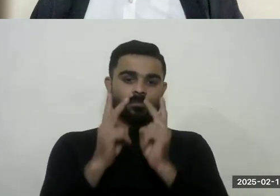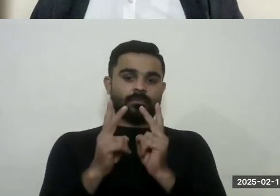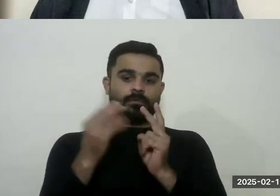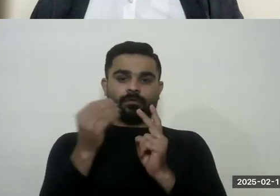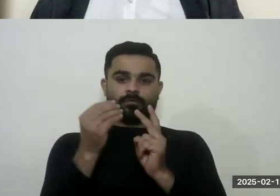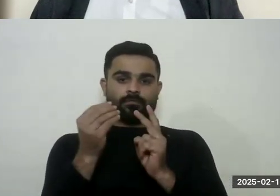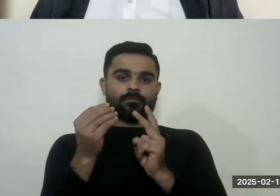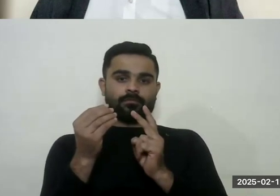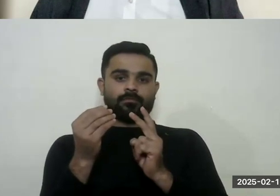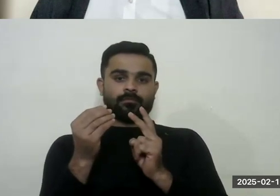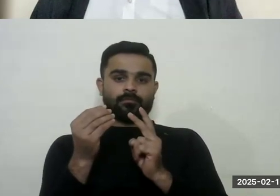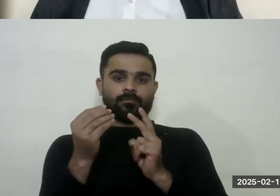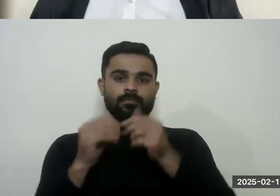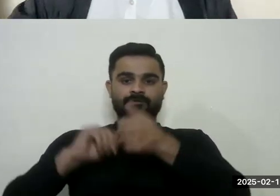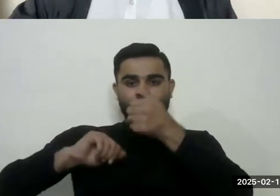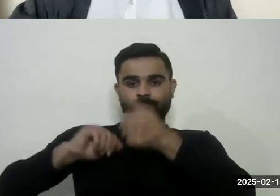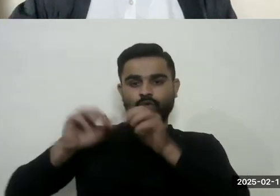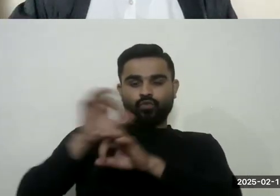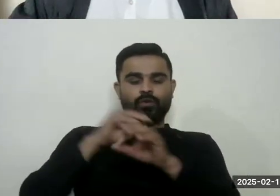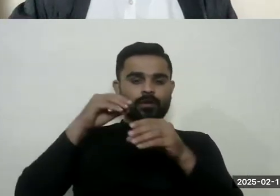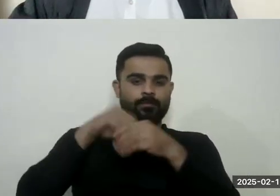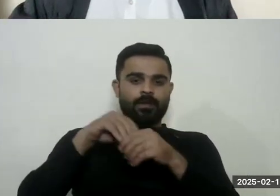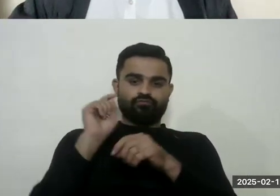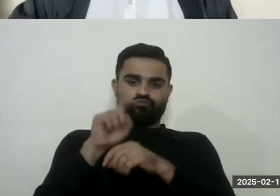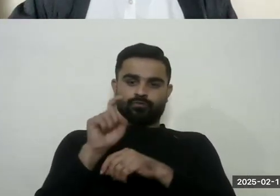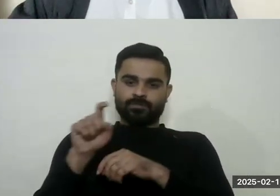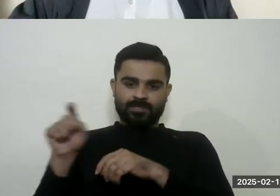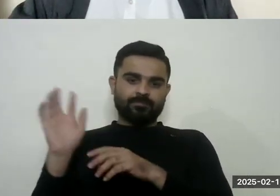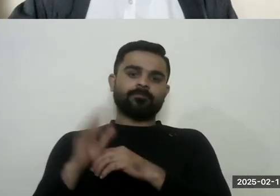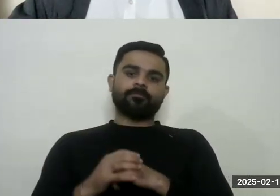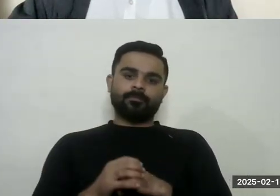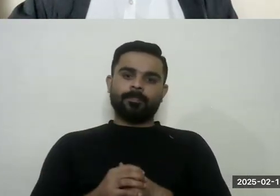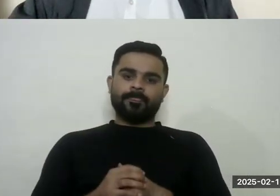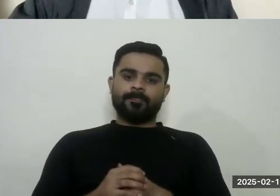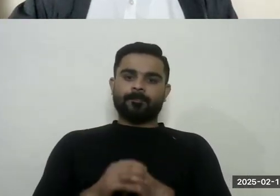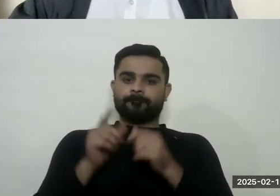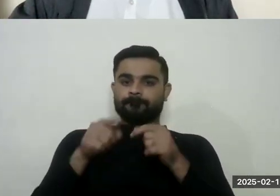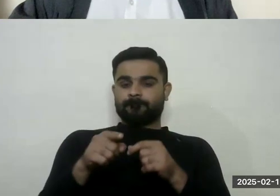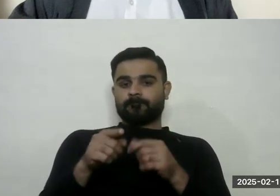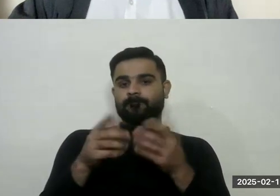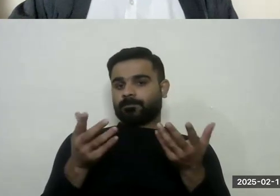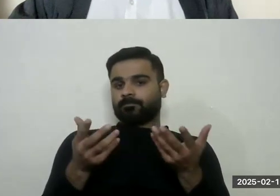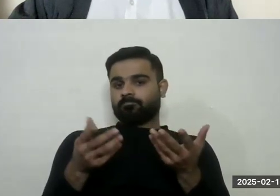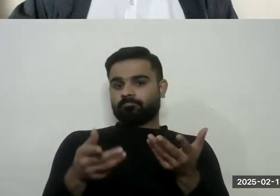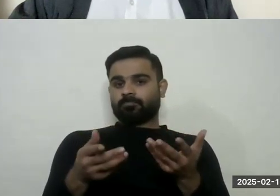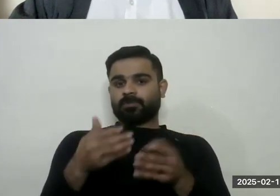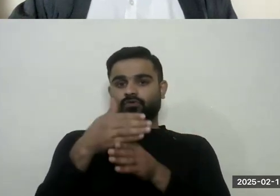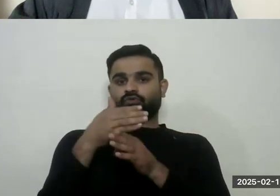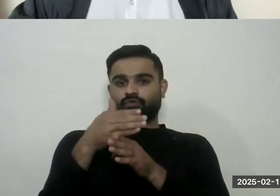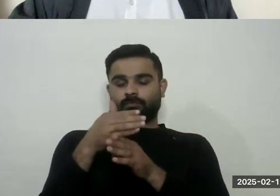some, feedback already popping in. So, with that, I think we can